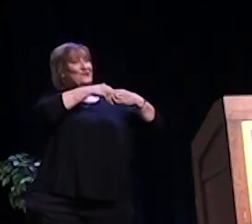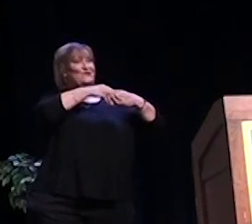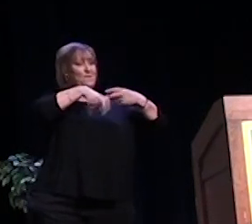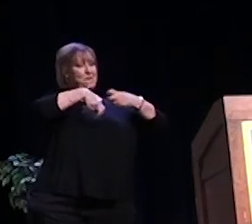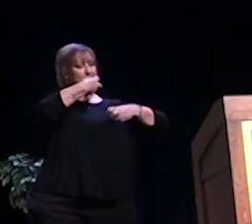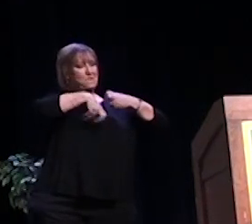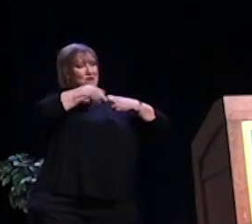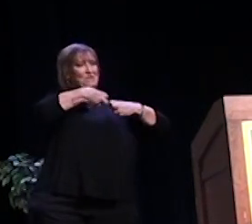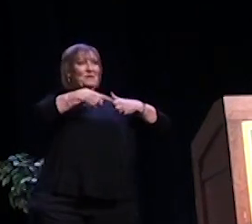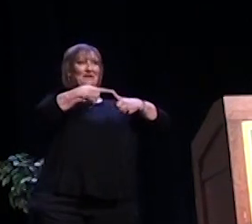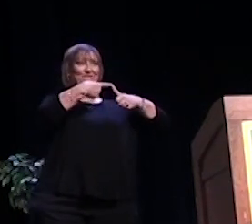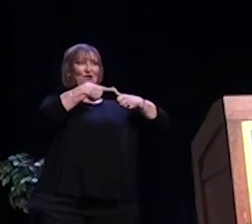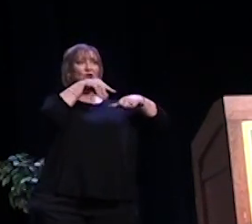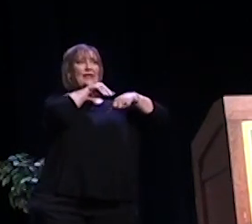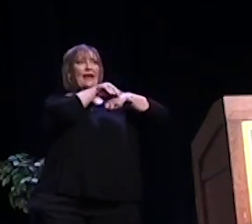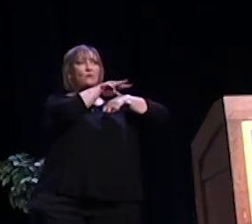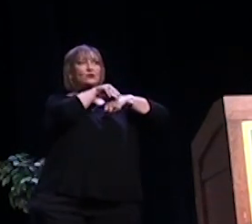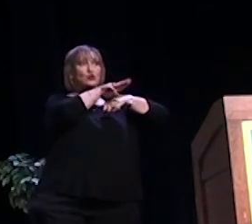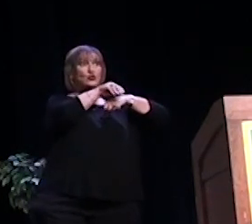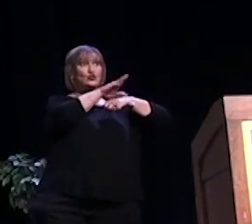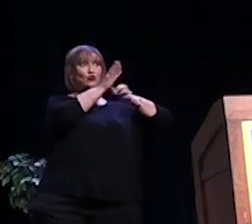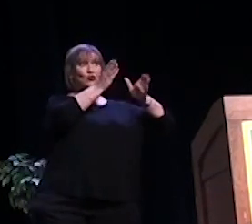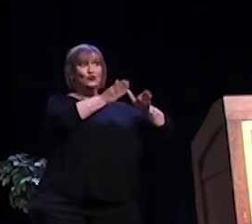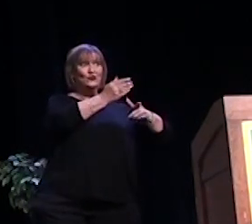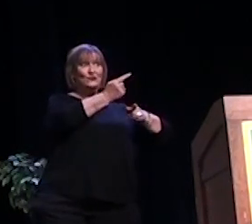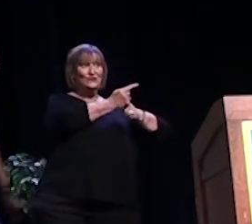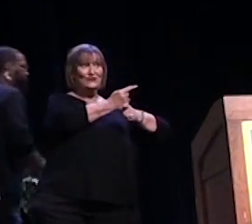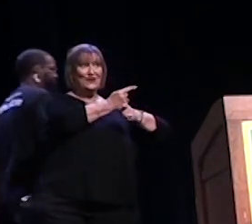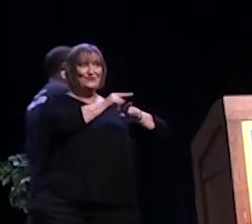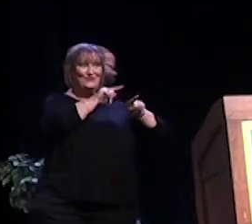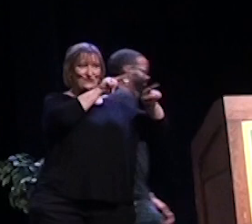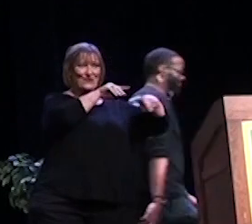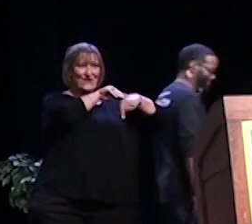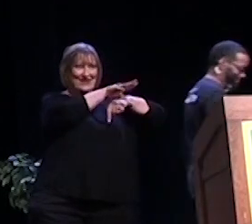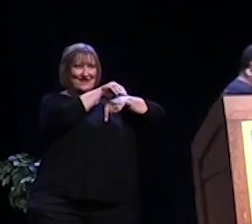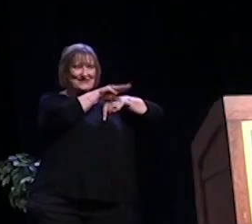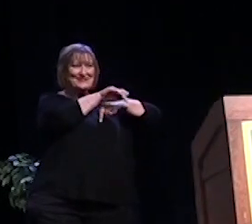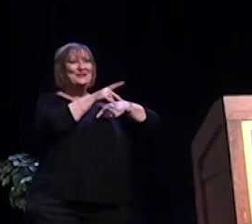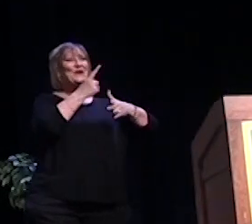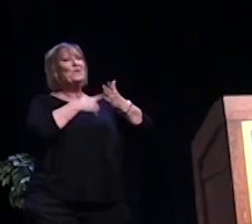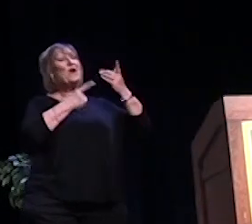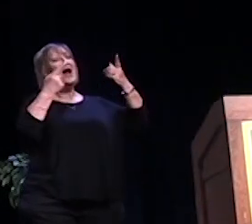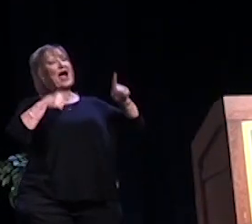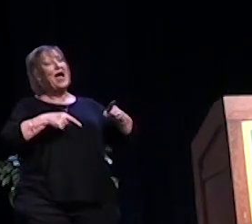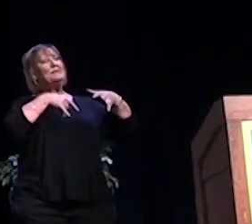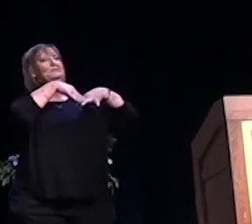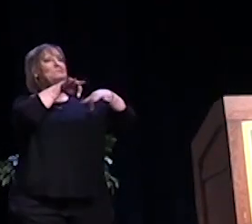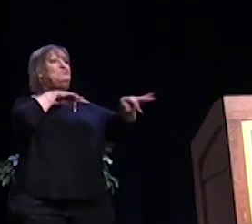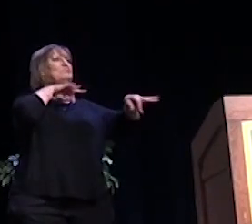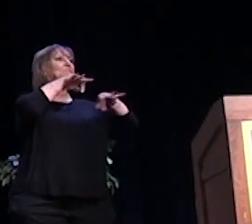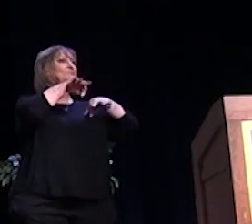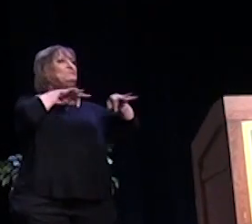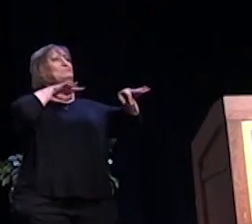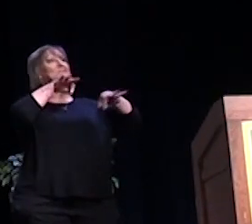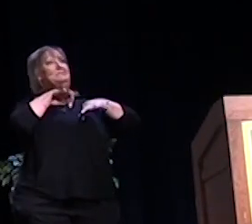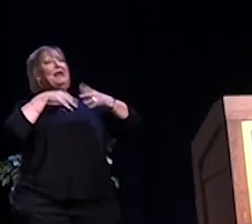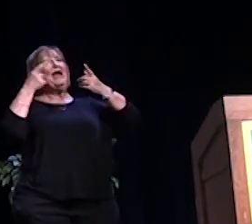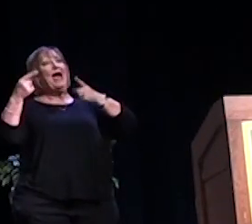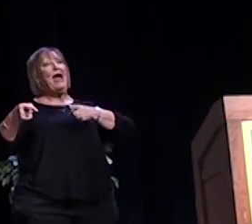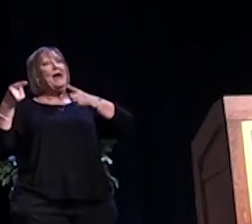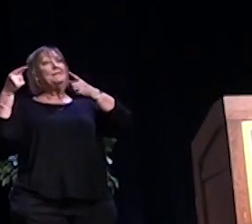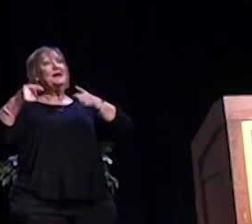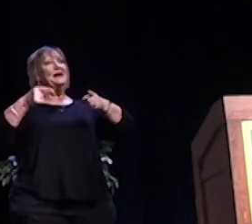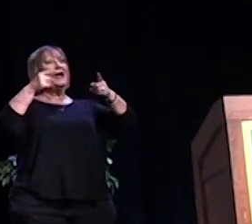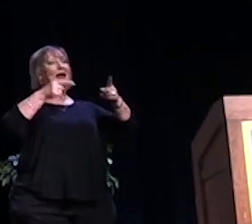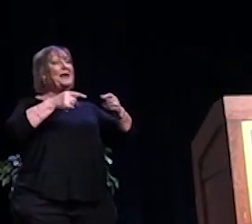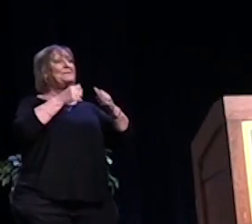probably need, you need a good vacuum. Here's what happens. Every year there's this pull and tug